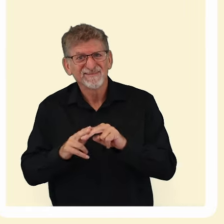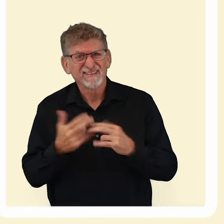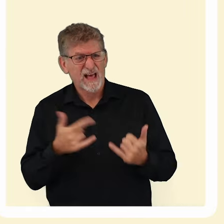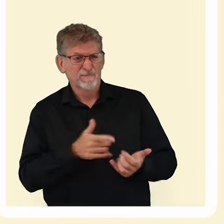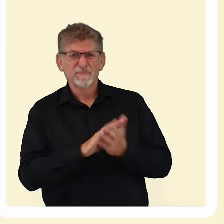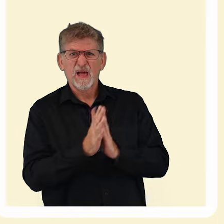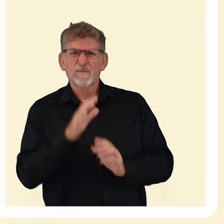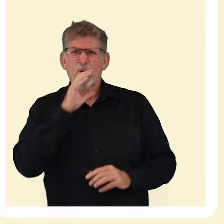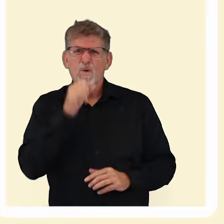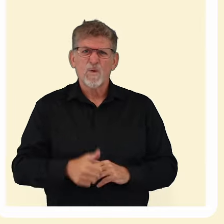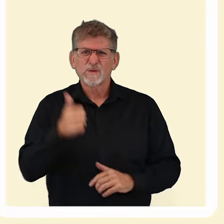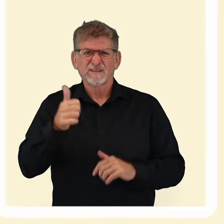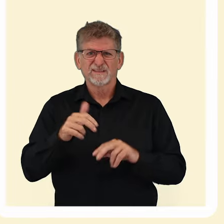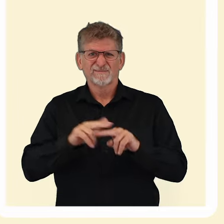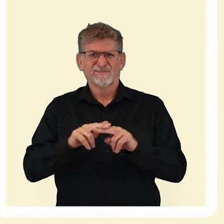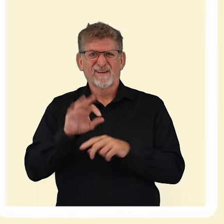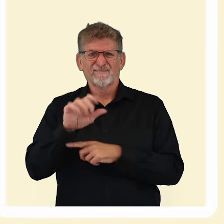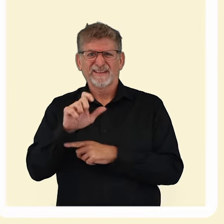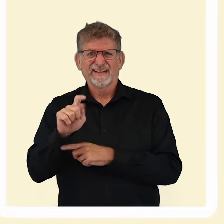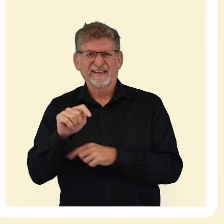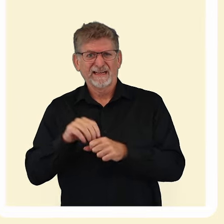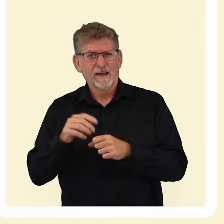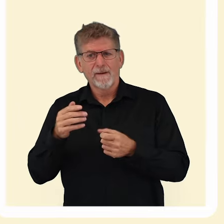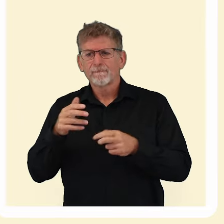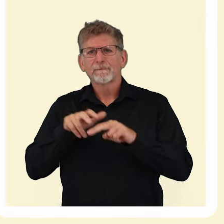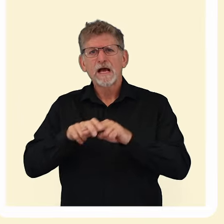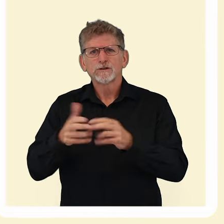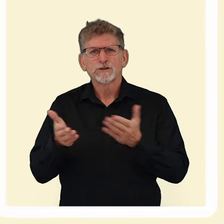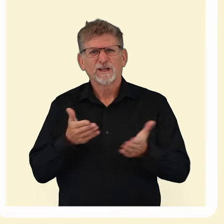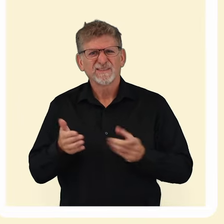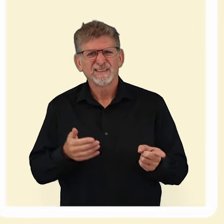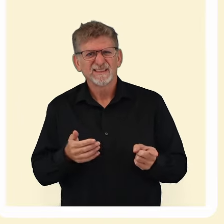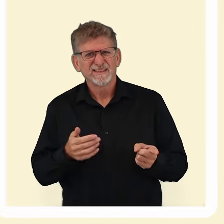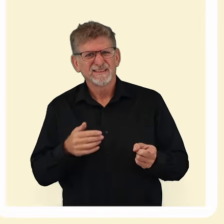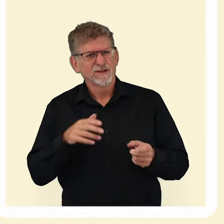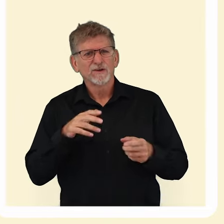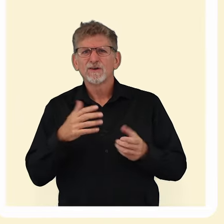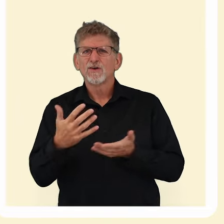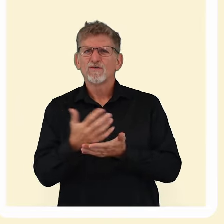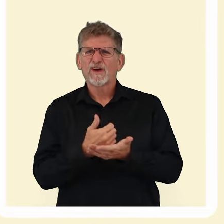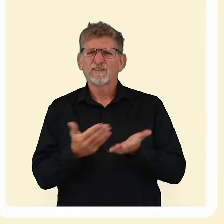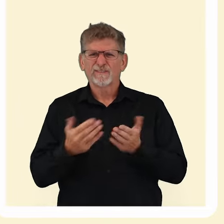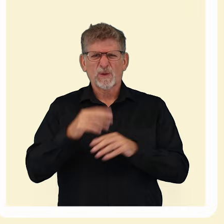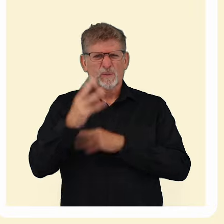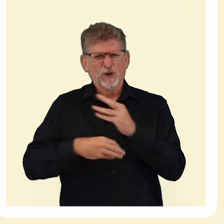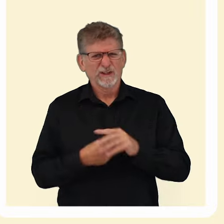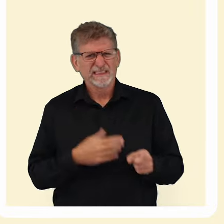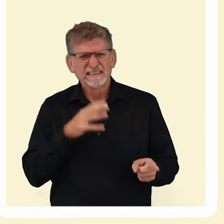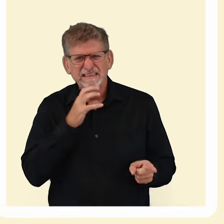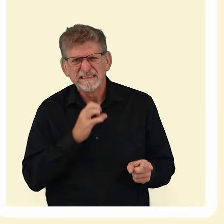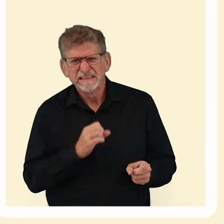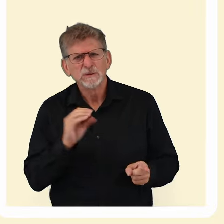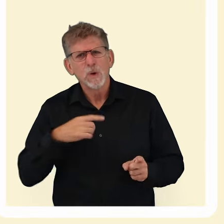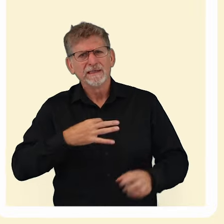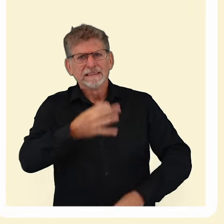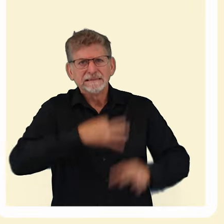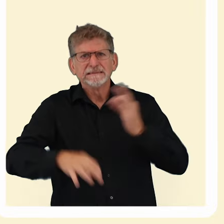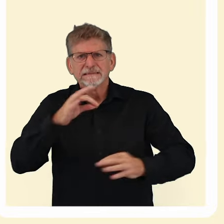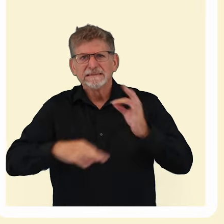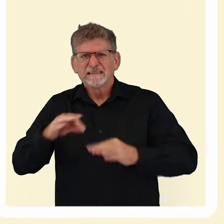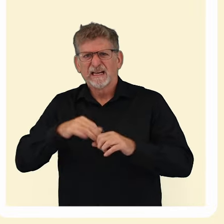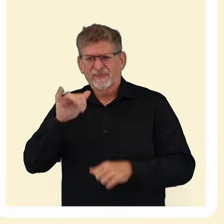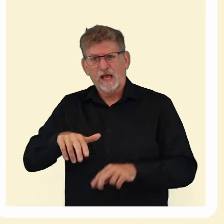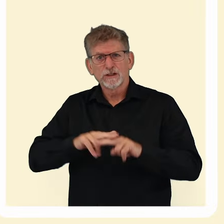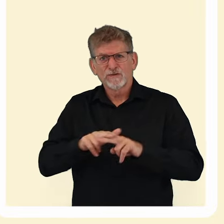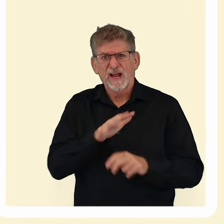of the oldest fleet in passenger service, revenue service in the world. So we're replacing these trains in the corridor. We